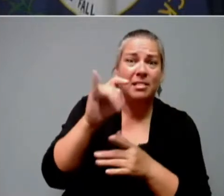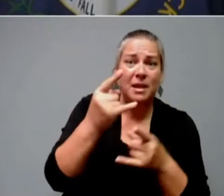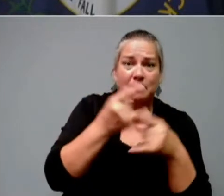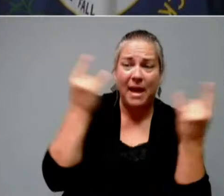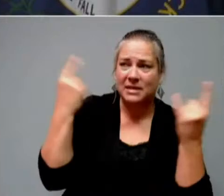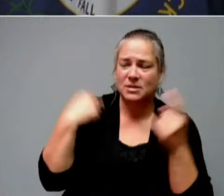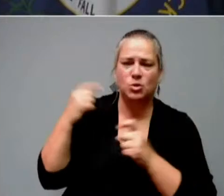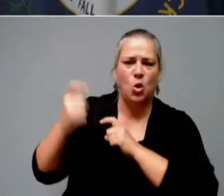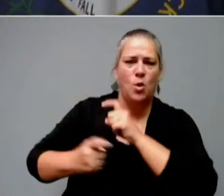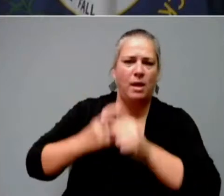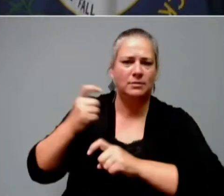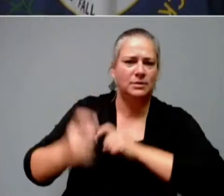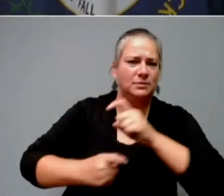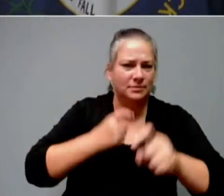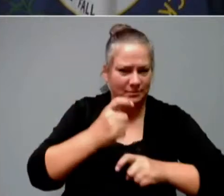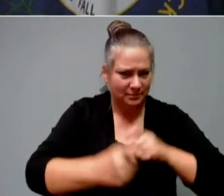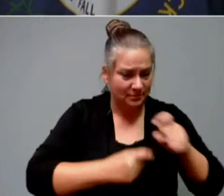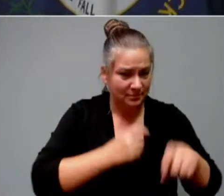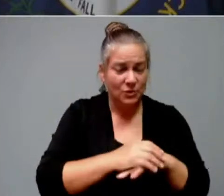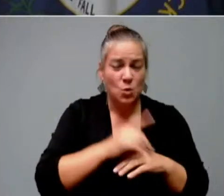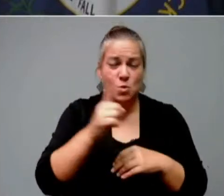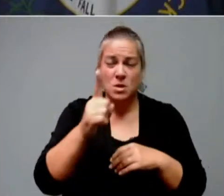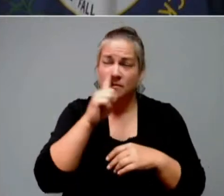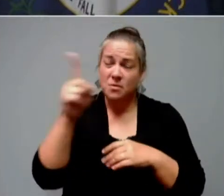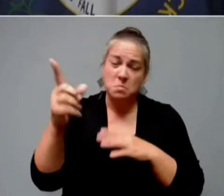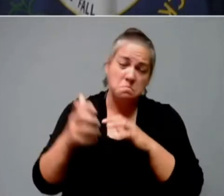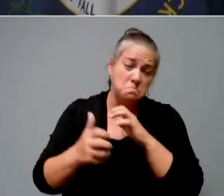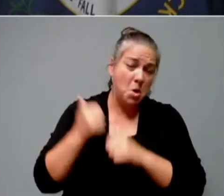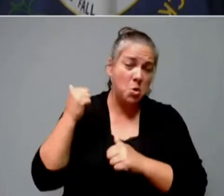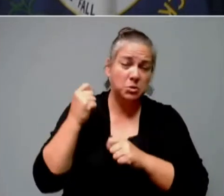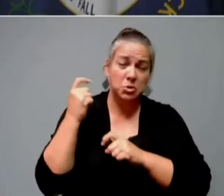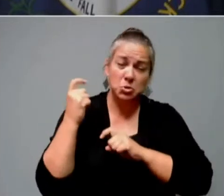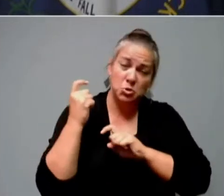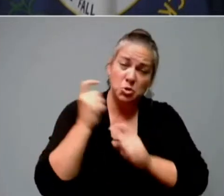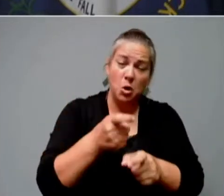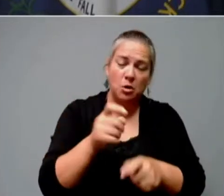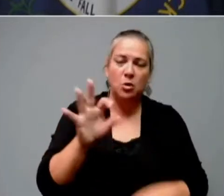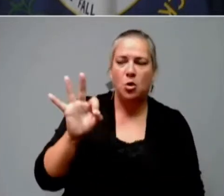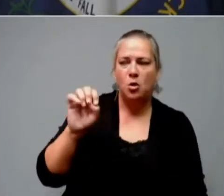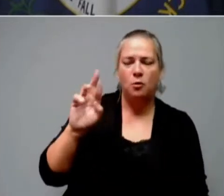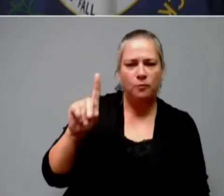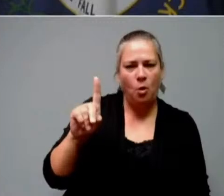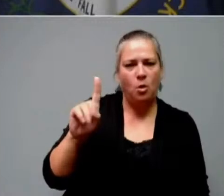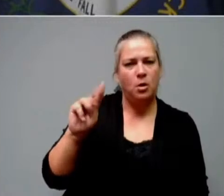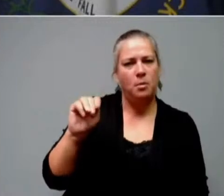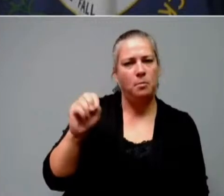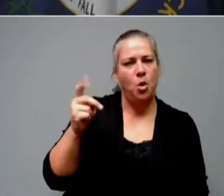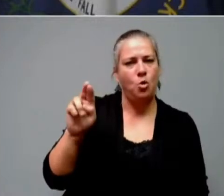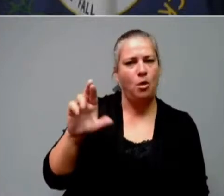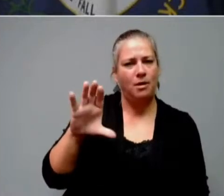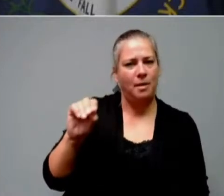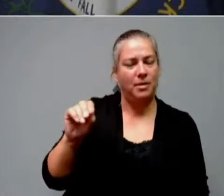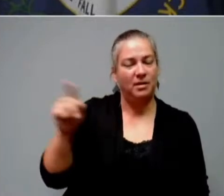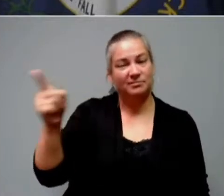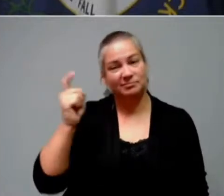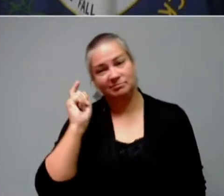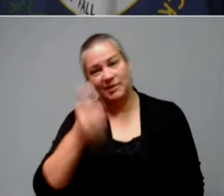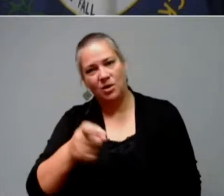One of our greatest donors to the Coverings for Kids initiative was the Ford Motor Company, which donated 1.5 million